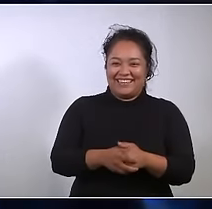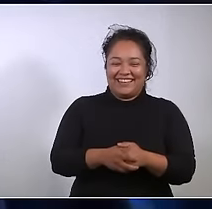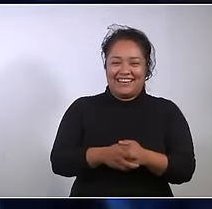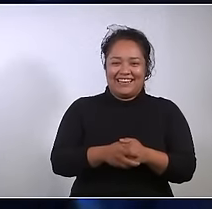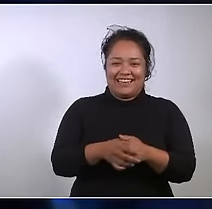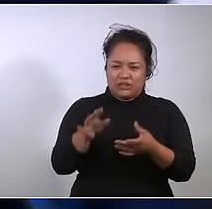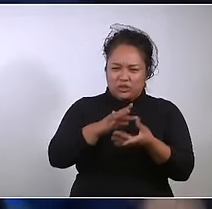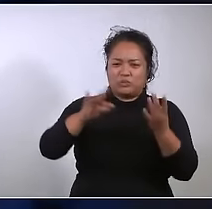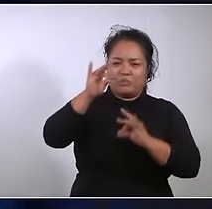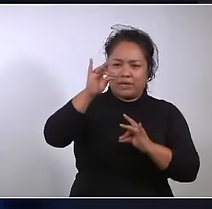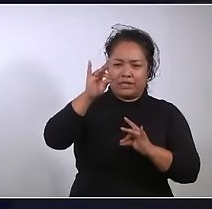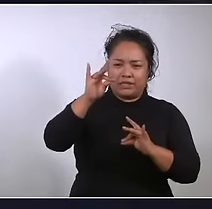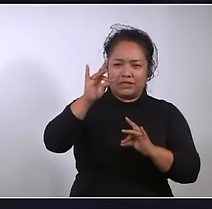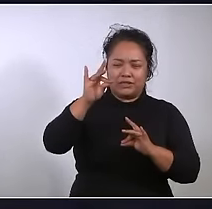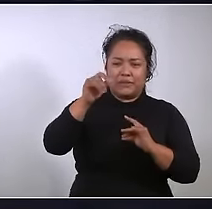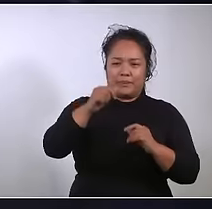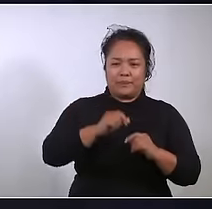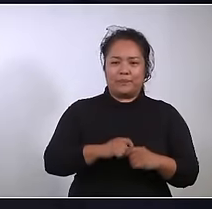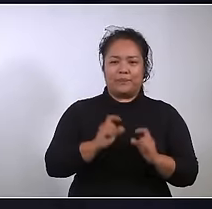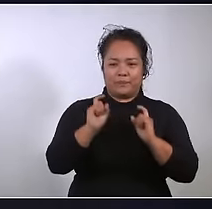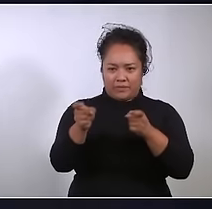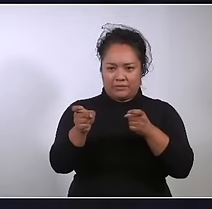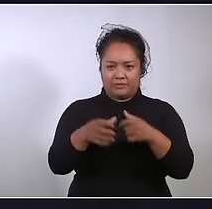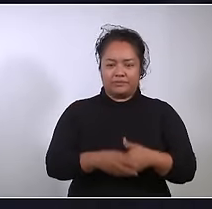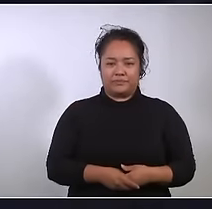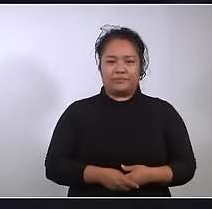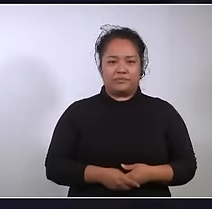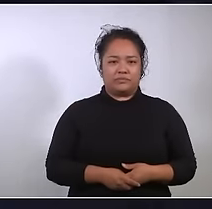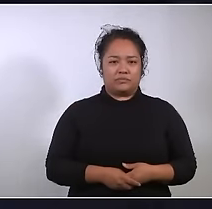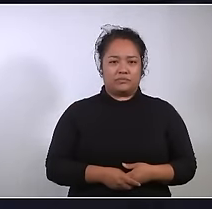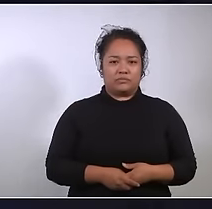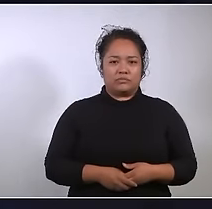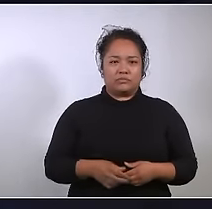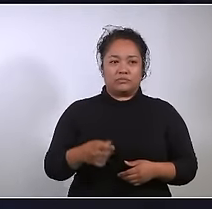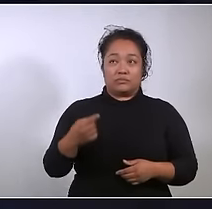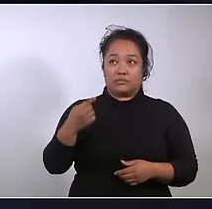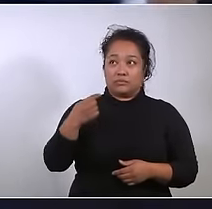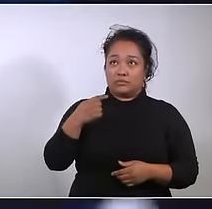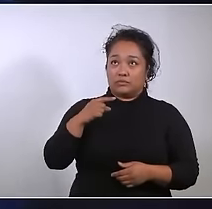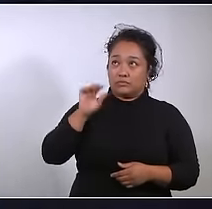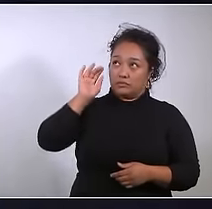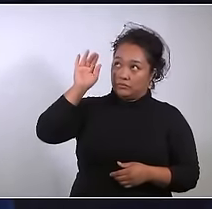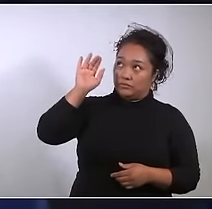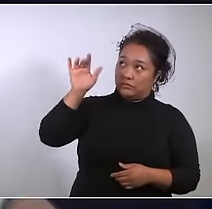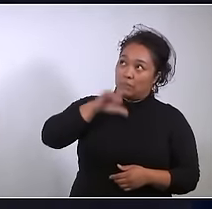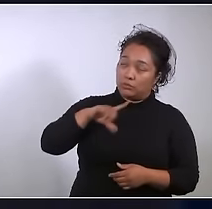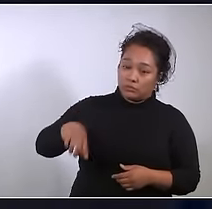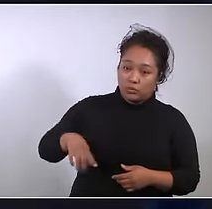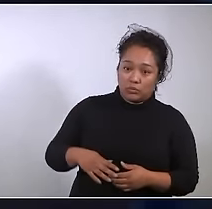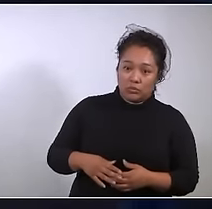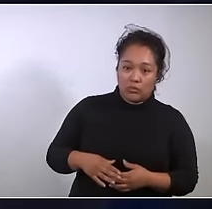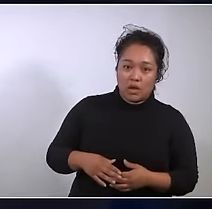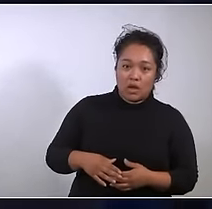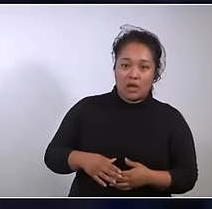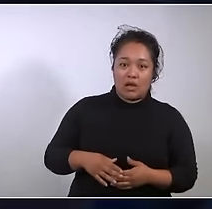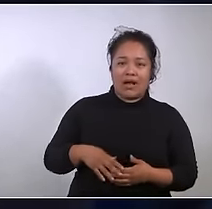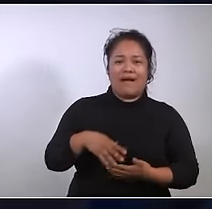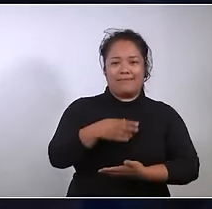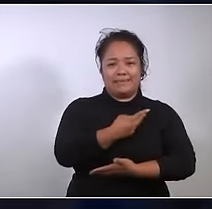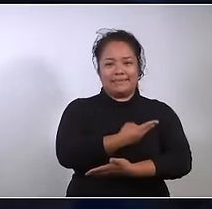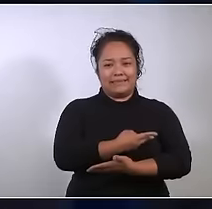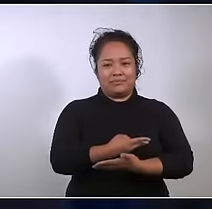It's a spiritual thing. Es algo espiritual. We're telling the Lord, Lord, le estamos diciendo, Señor, I lay down